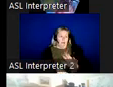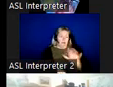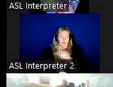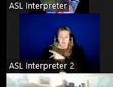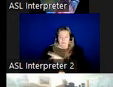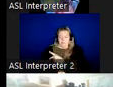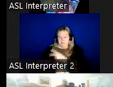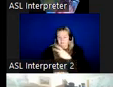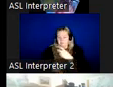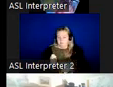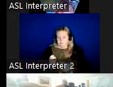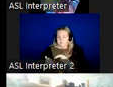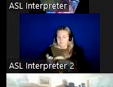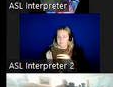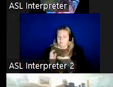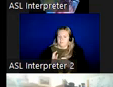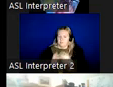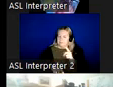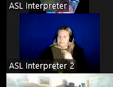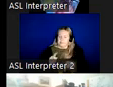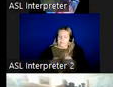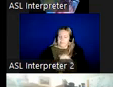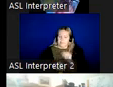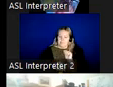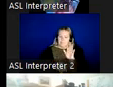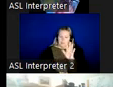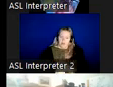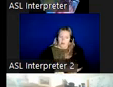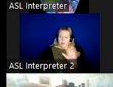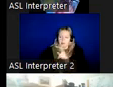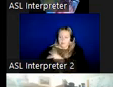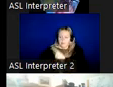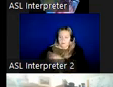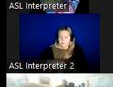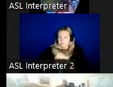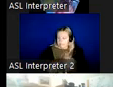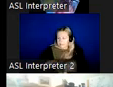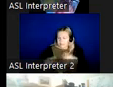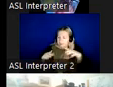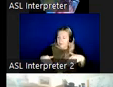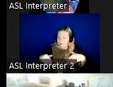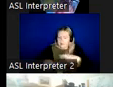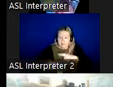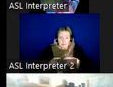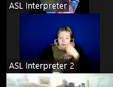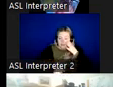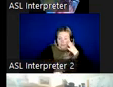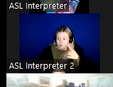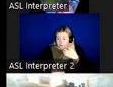not available for system-wide holds. But keep an eye out, you never know.